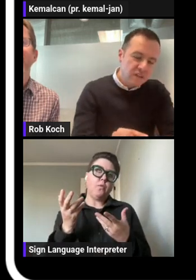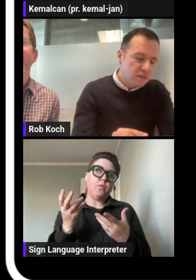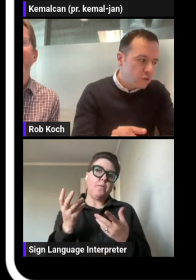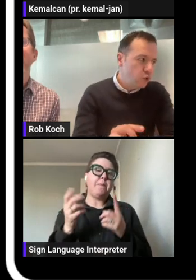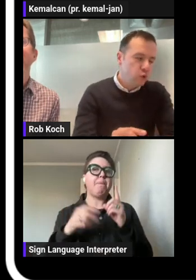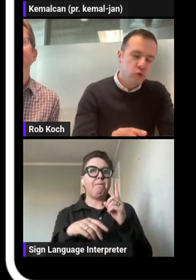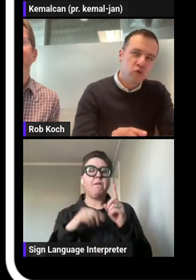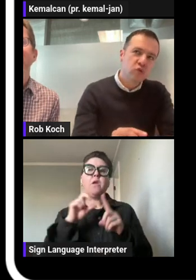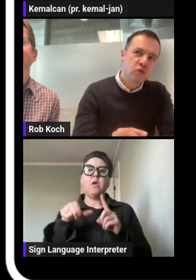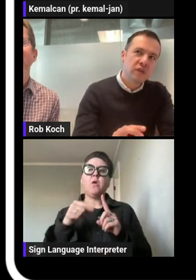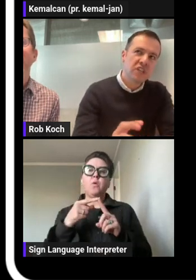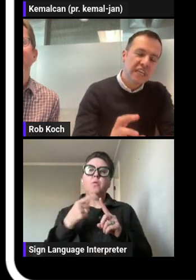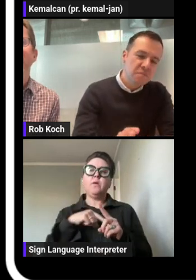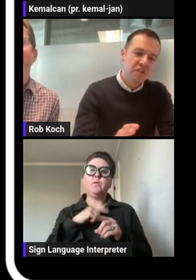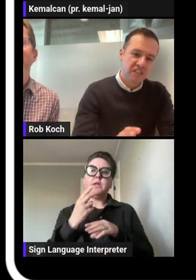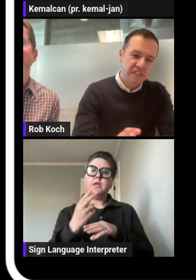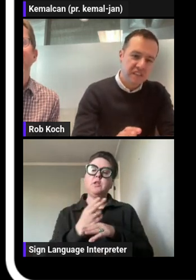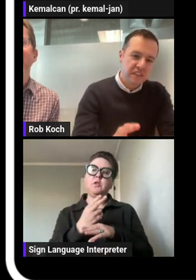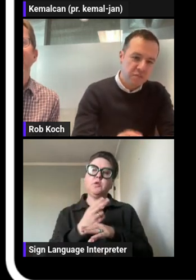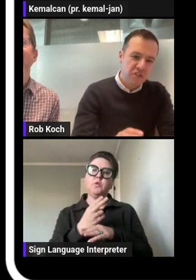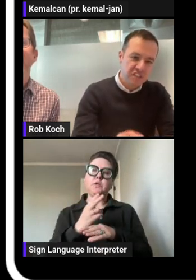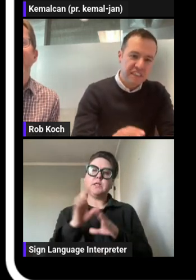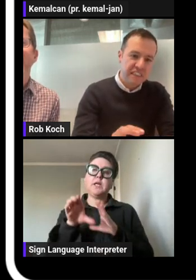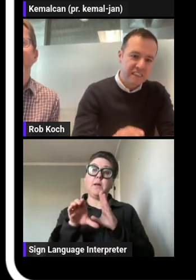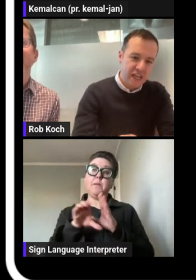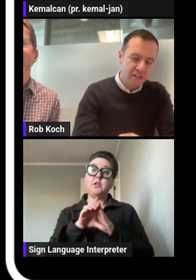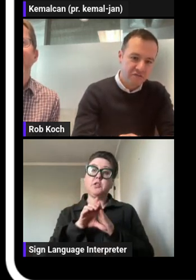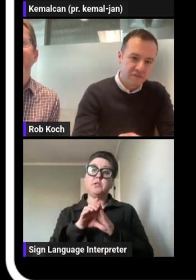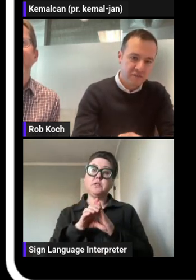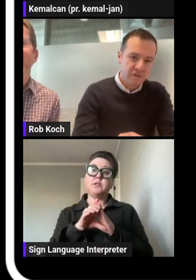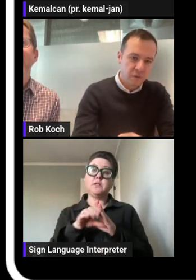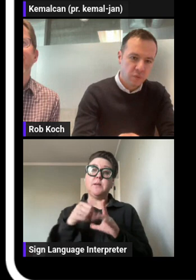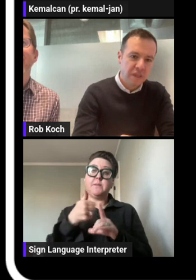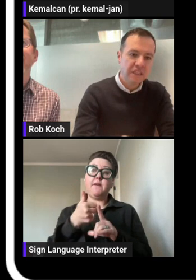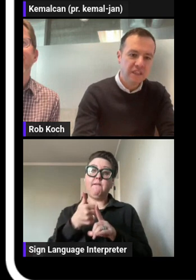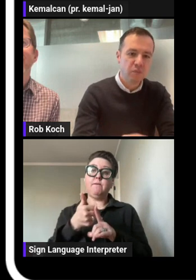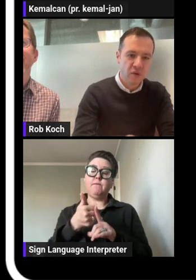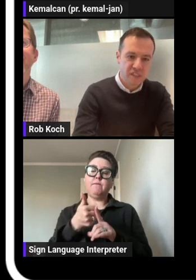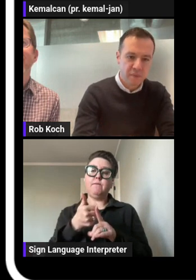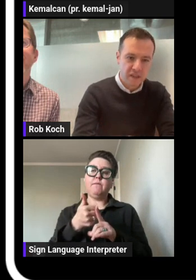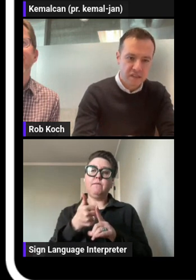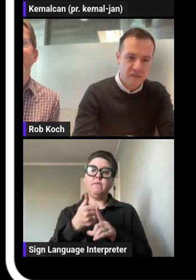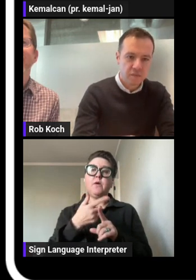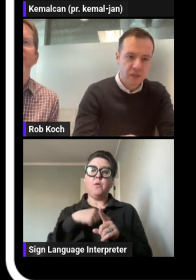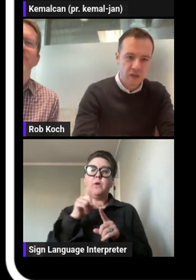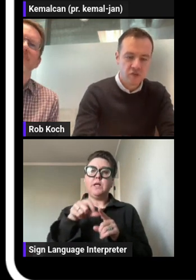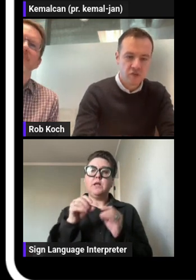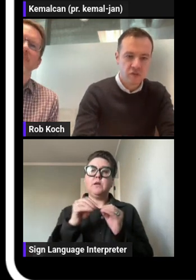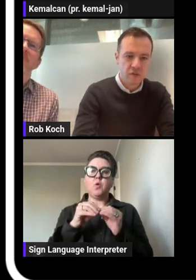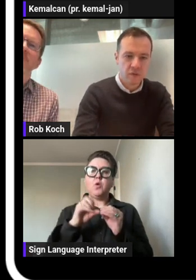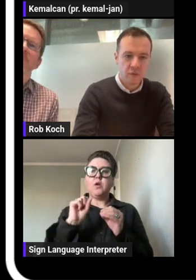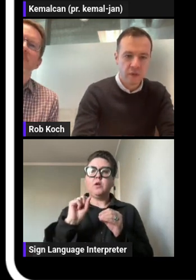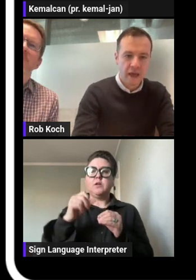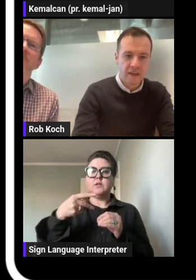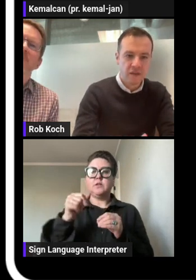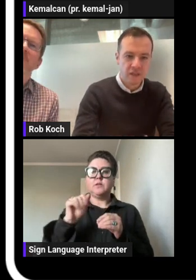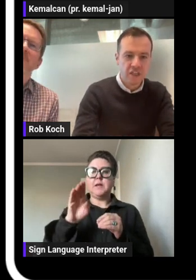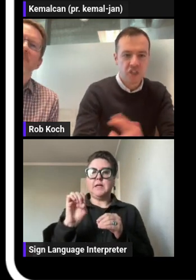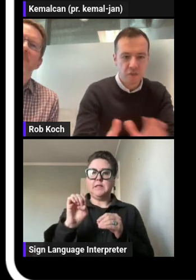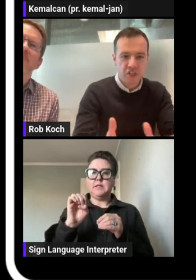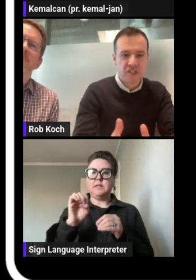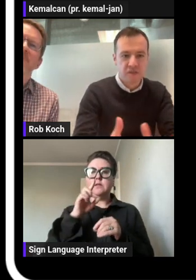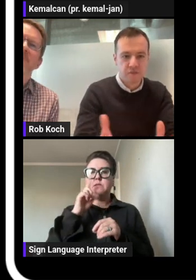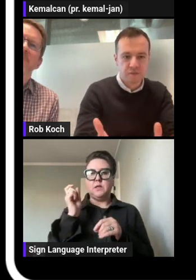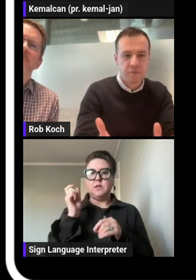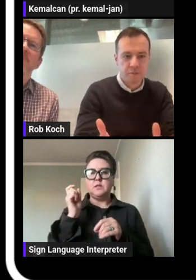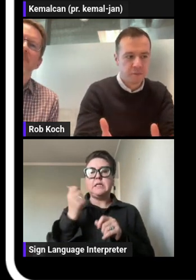When we use the images itself, we needed more space because